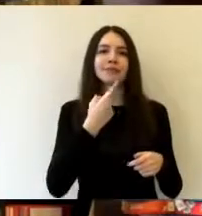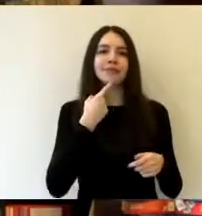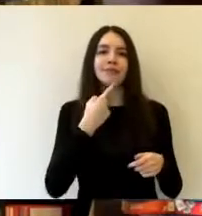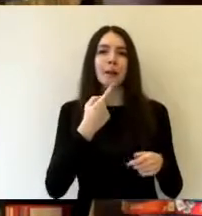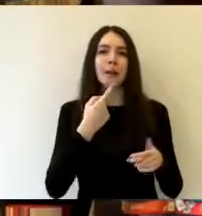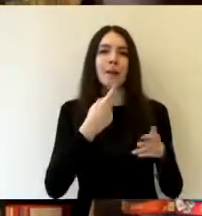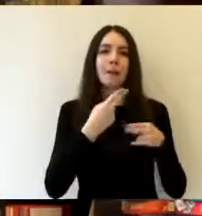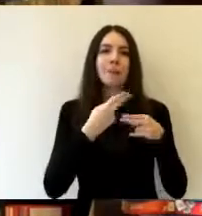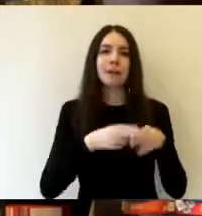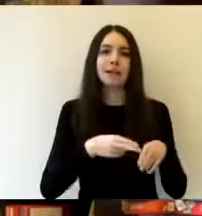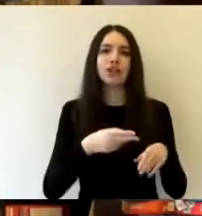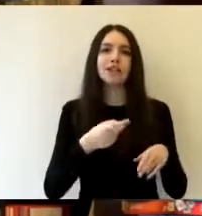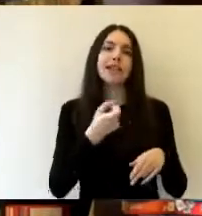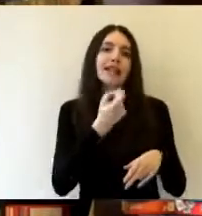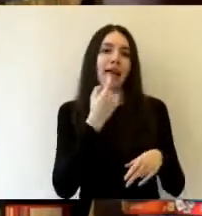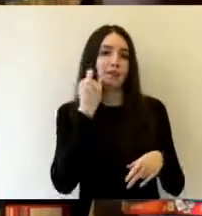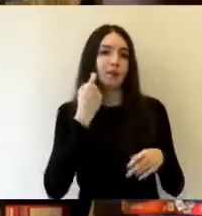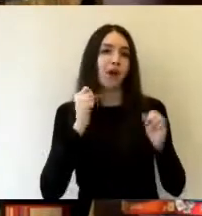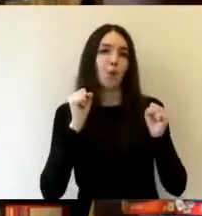Yes, he didn't point it out, he just asked.